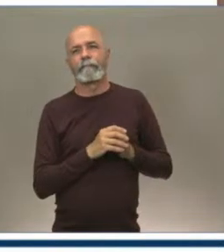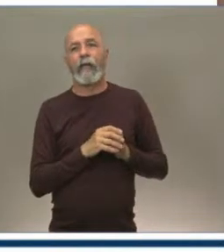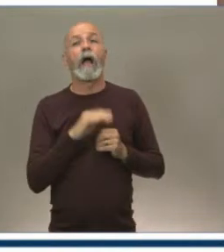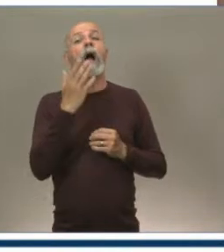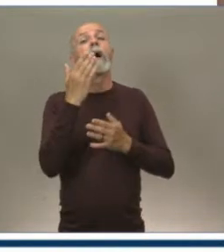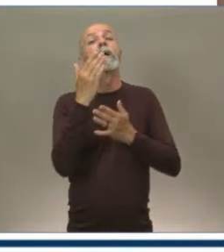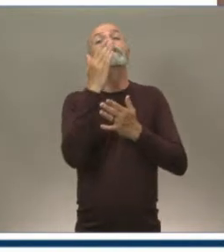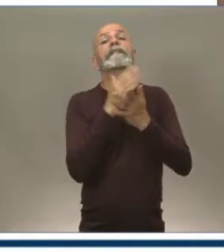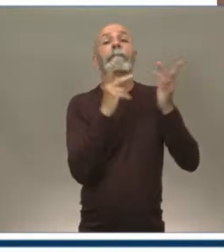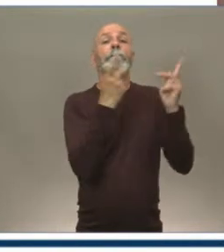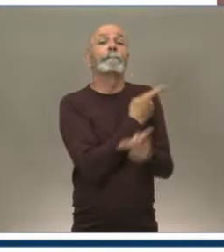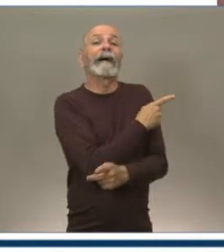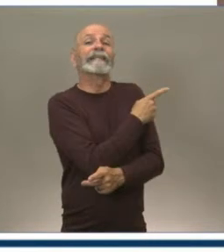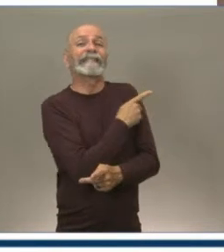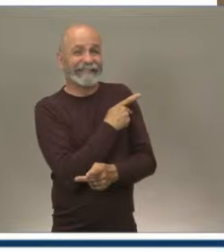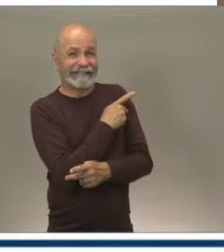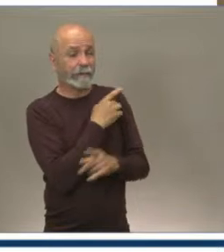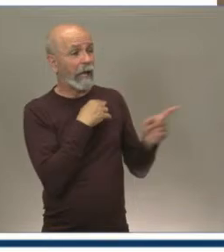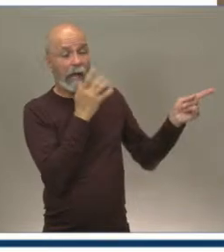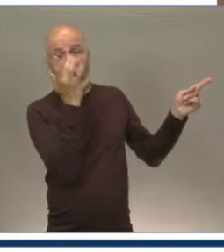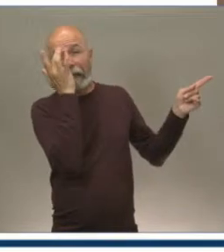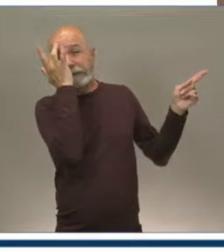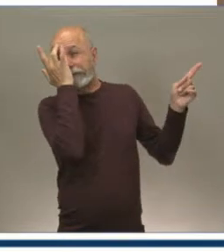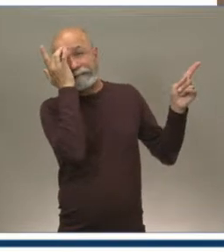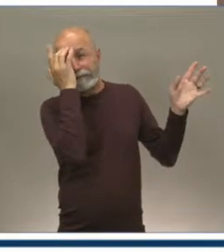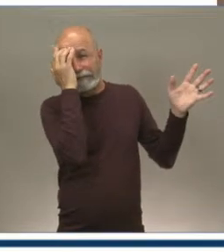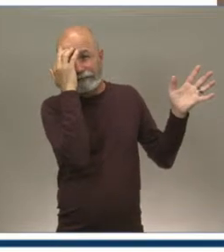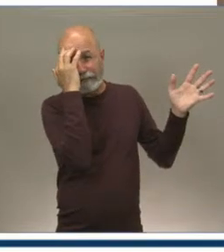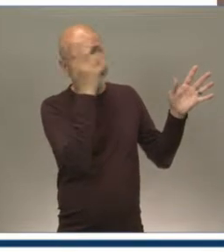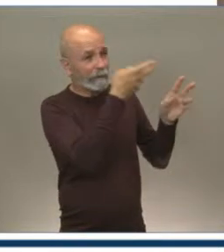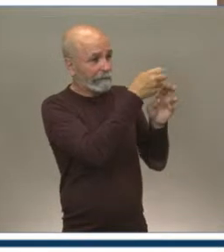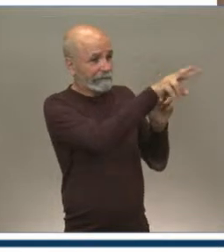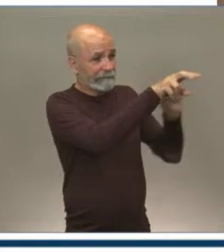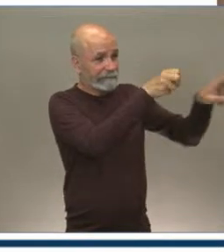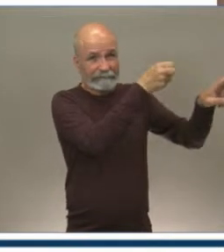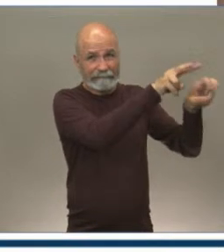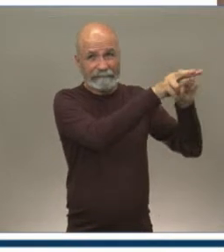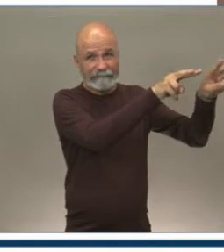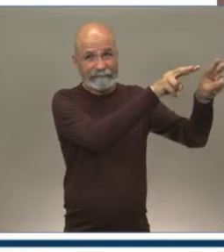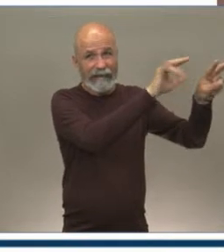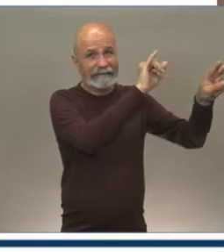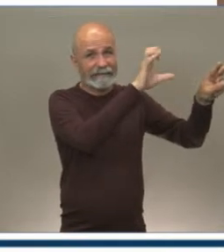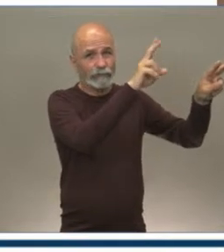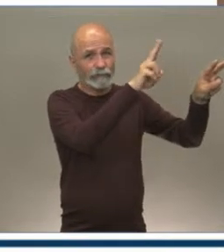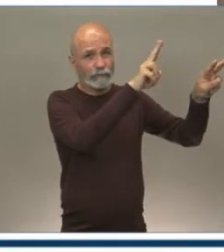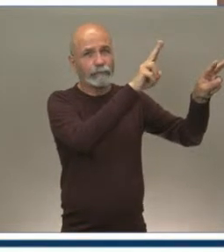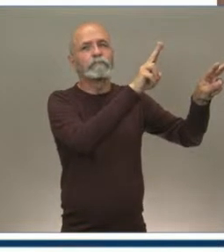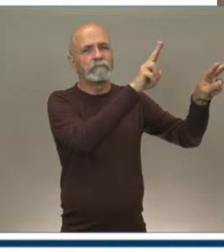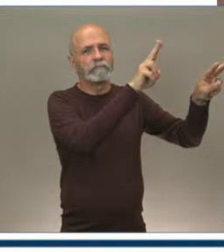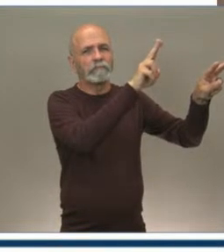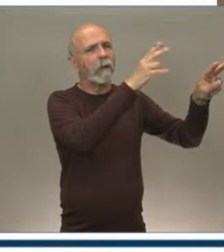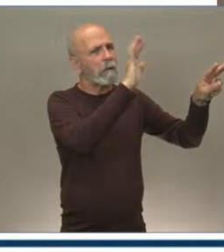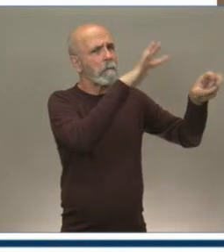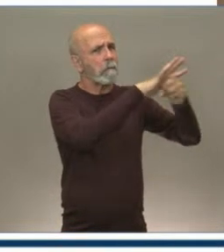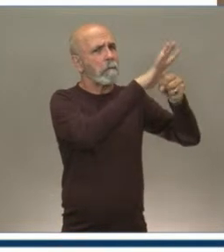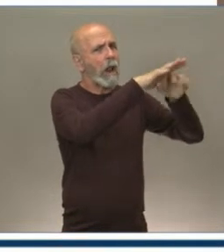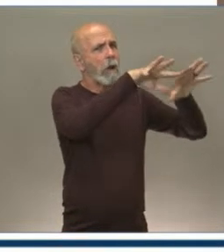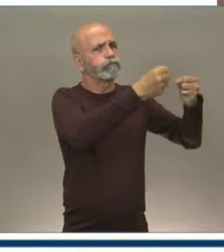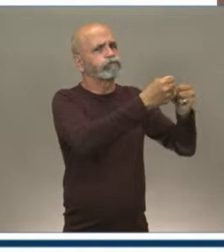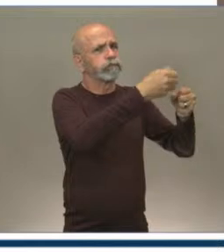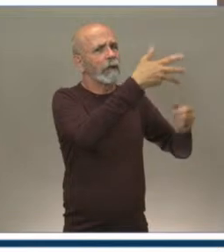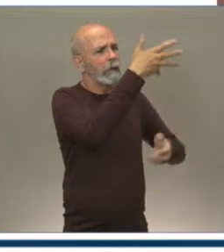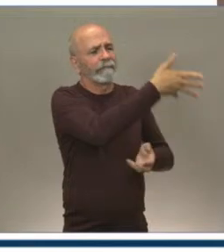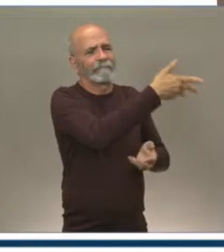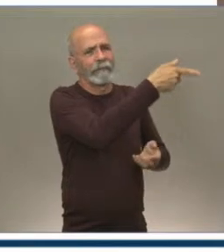patients getting sick enough and needing to go to the ICU. We feel that we have adequate capacity for our current trajectory,